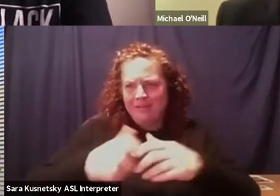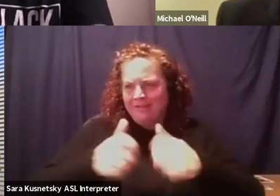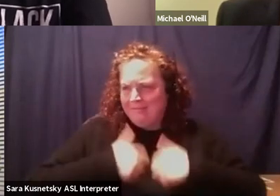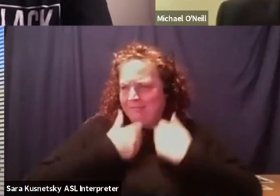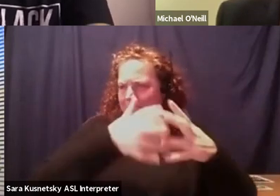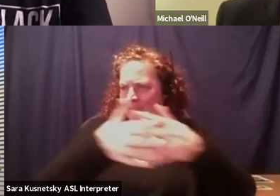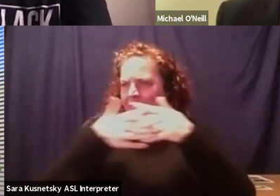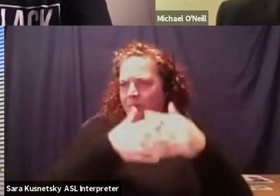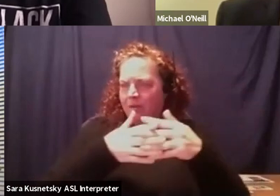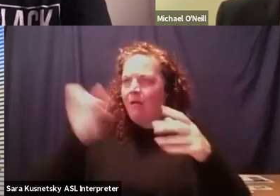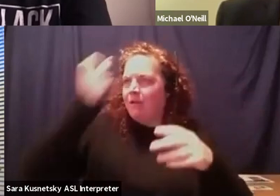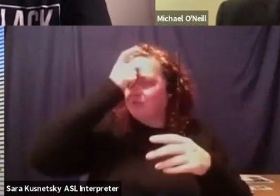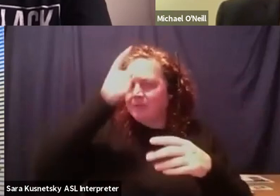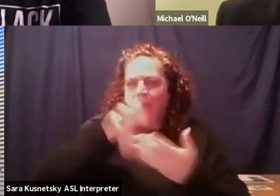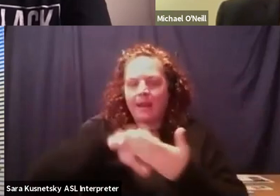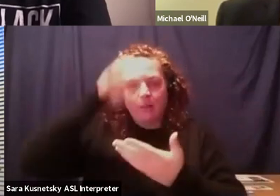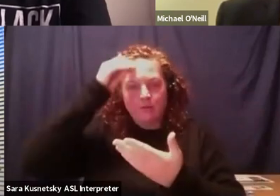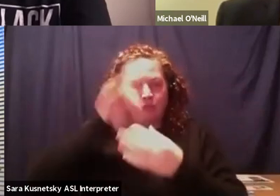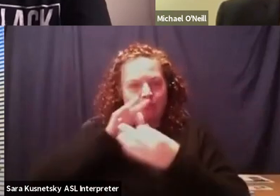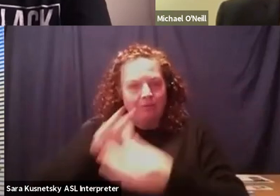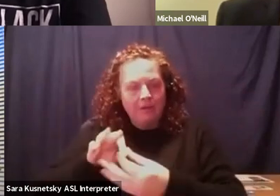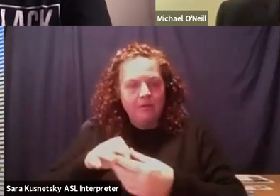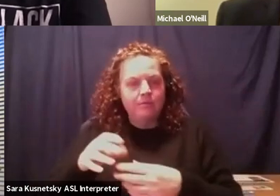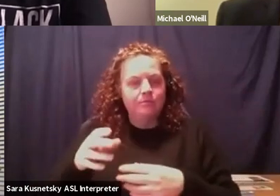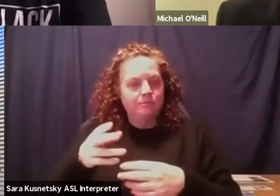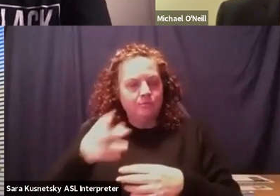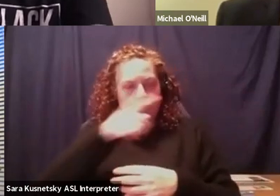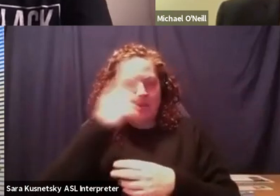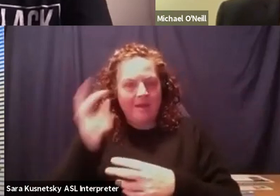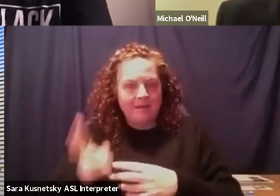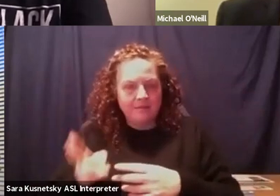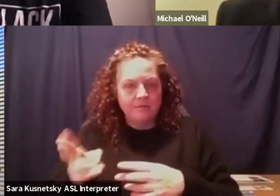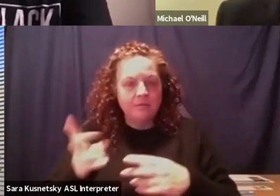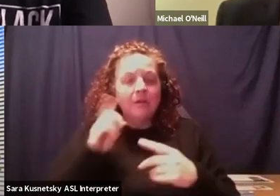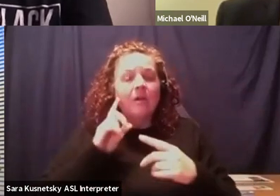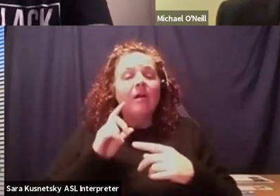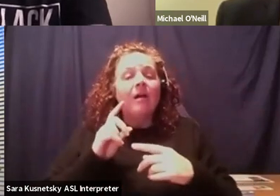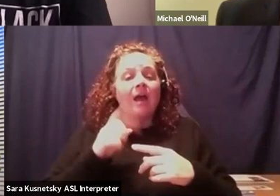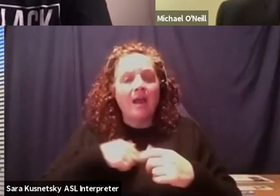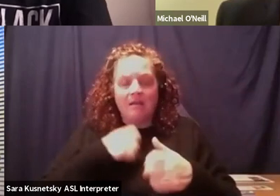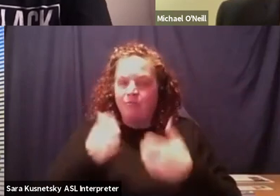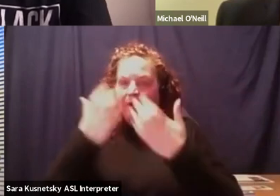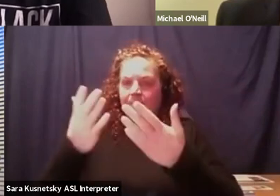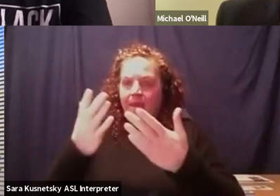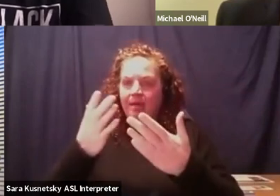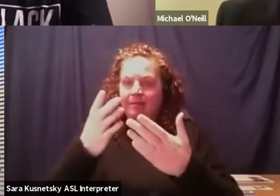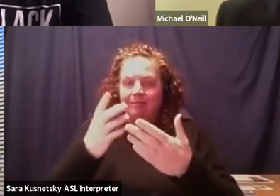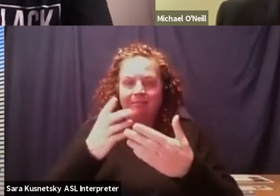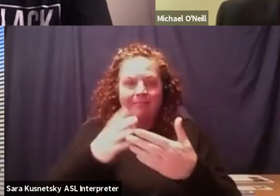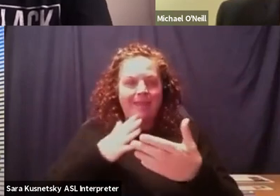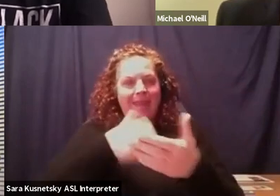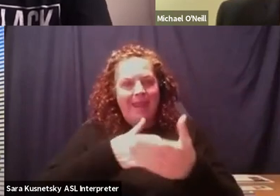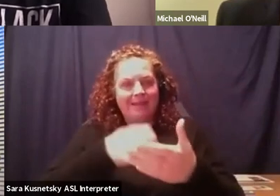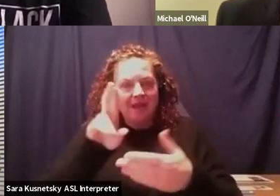sure that an anti-racist based American history be taught to all children, especially to our white